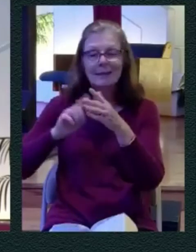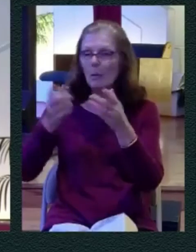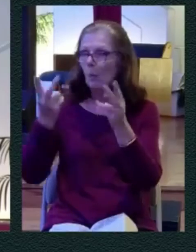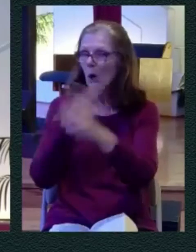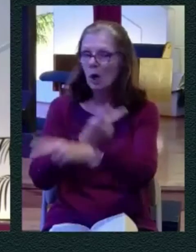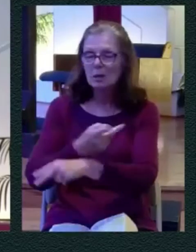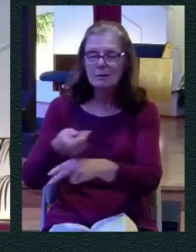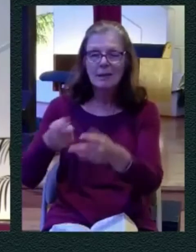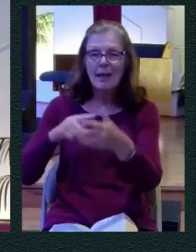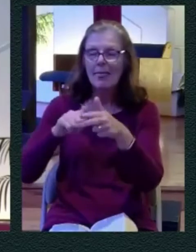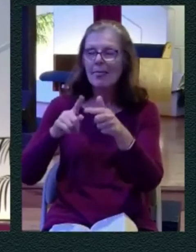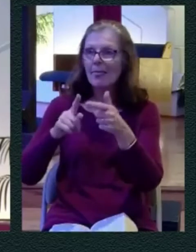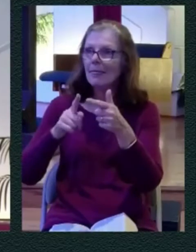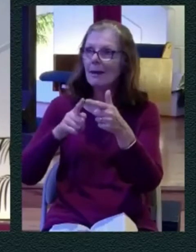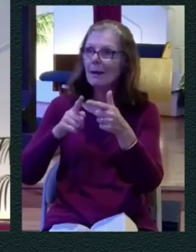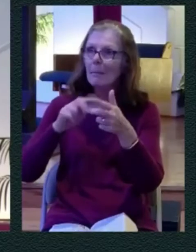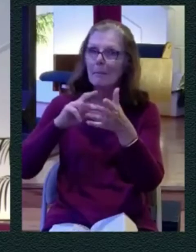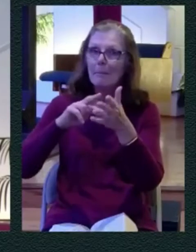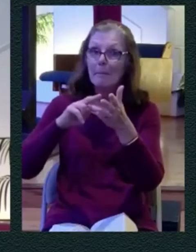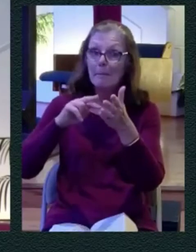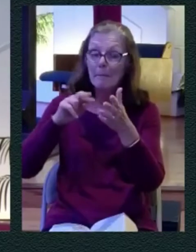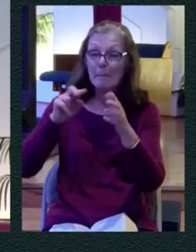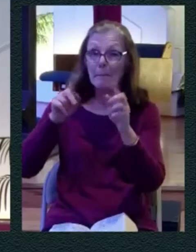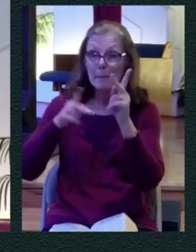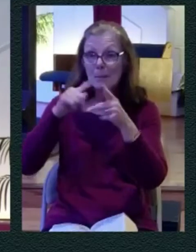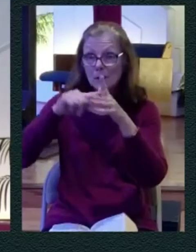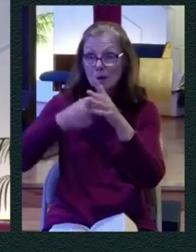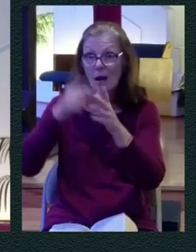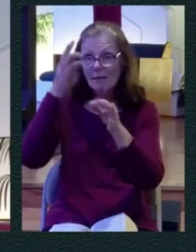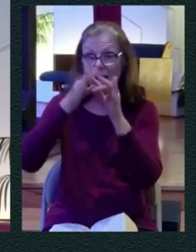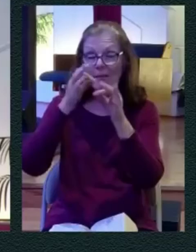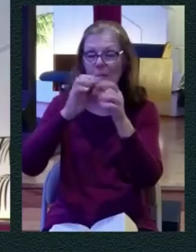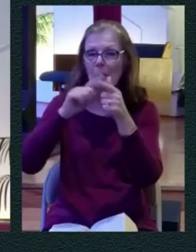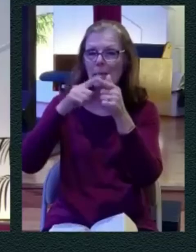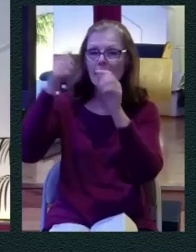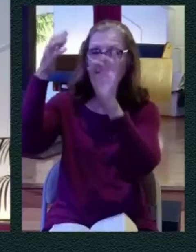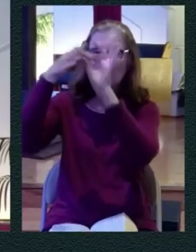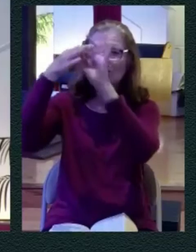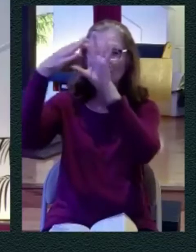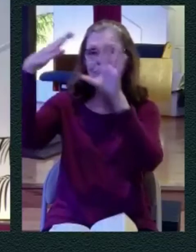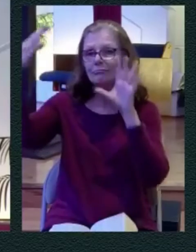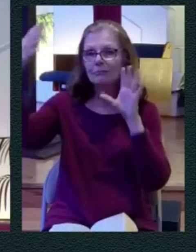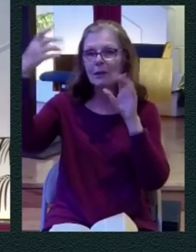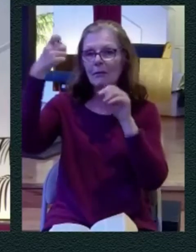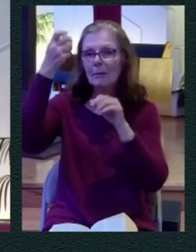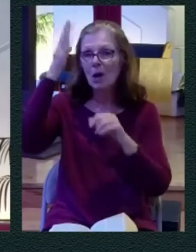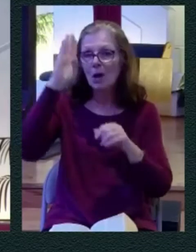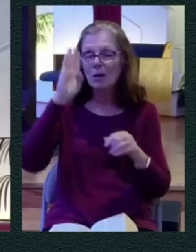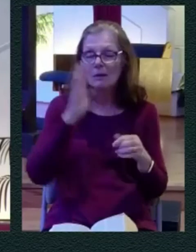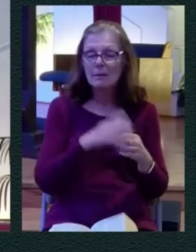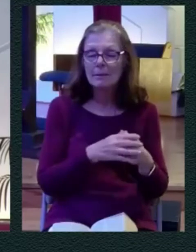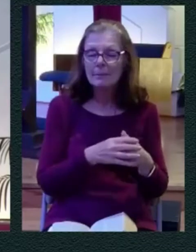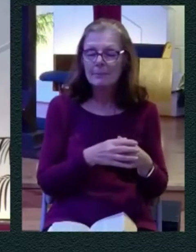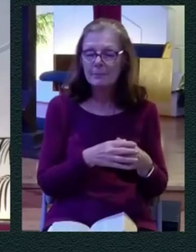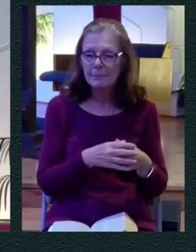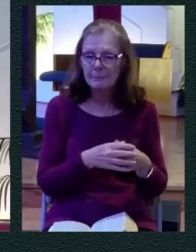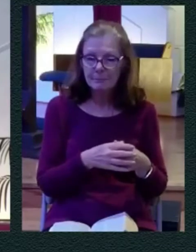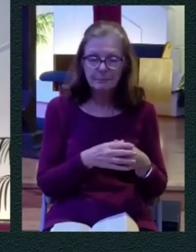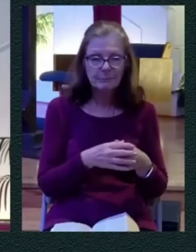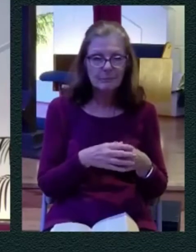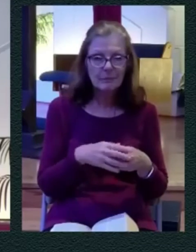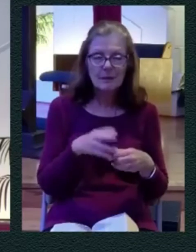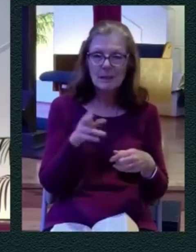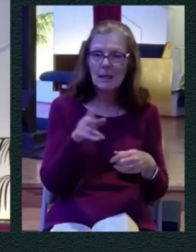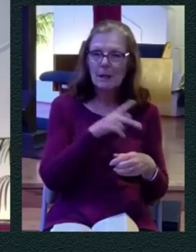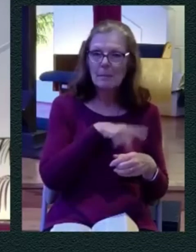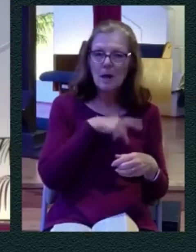And so knowing of this drift, knowing of what Paul said when he left Ephesus, he said, wolves will come in dressed